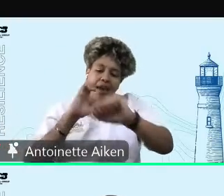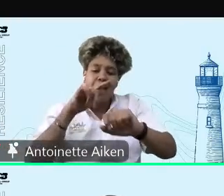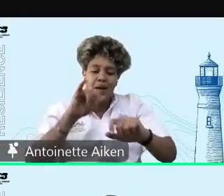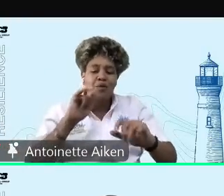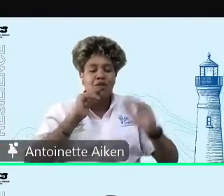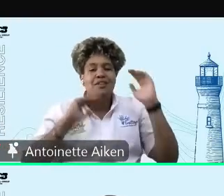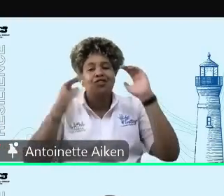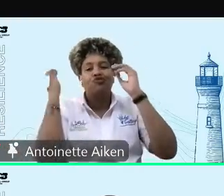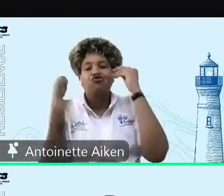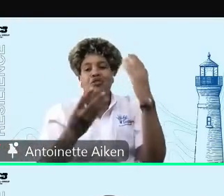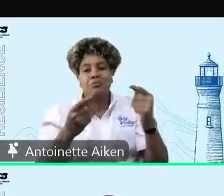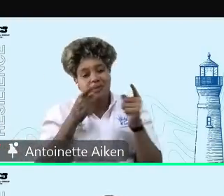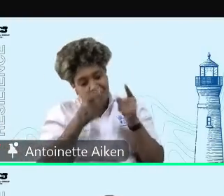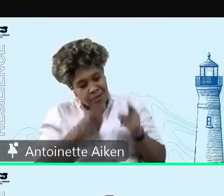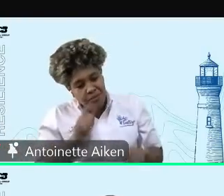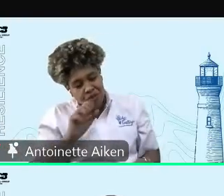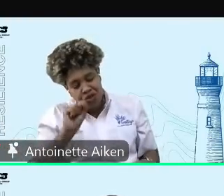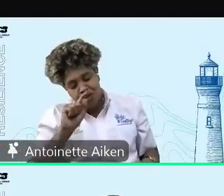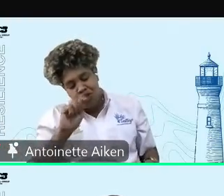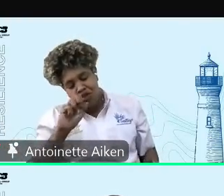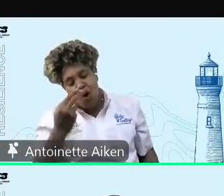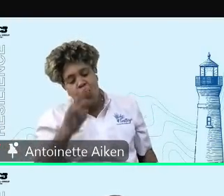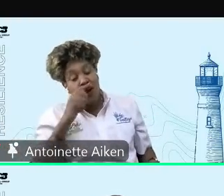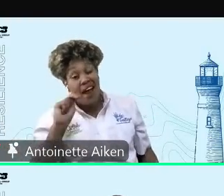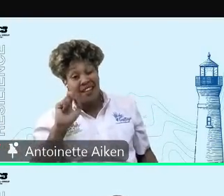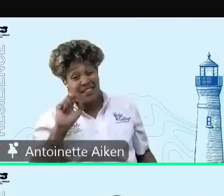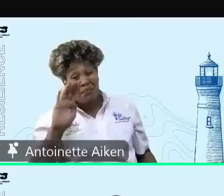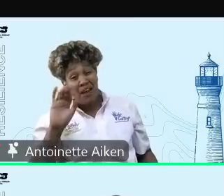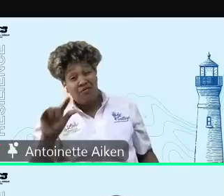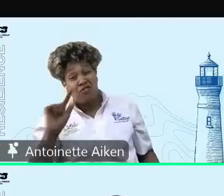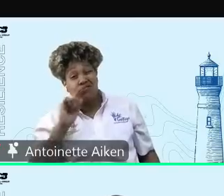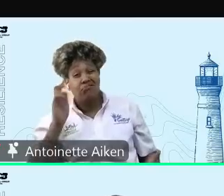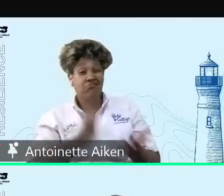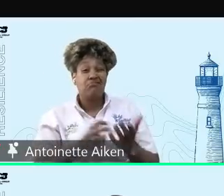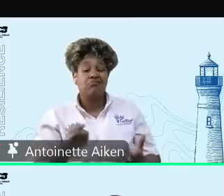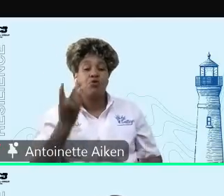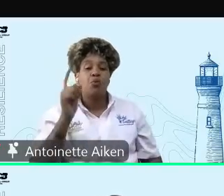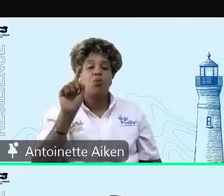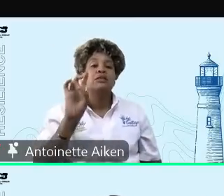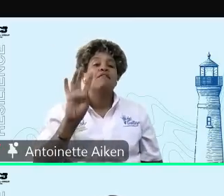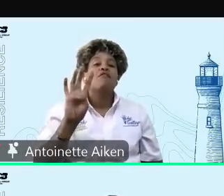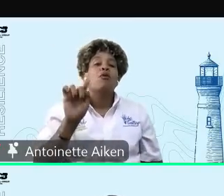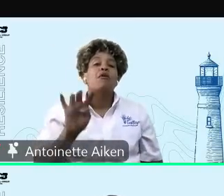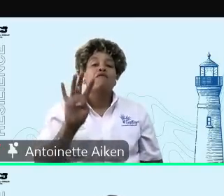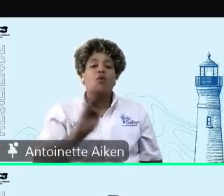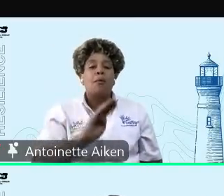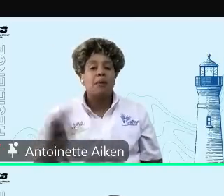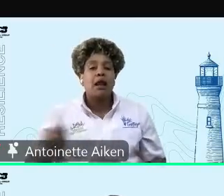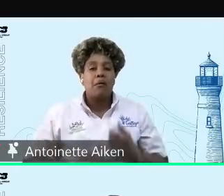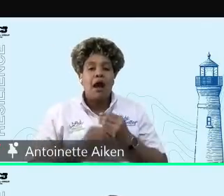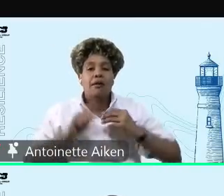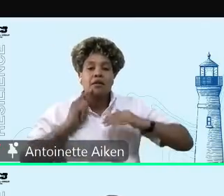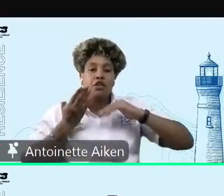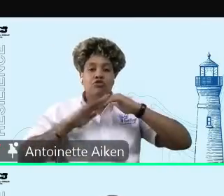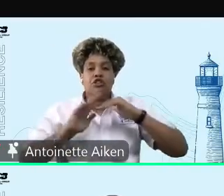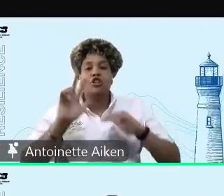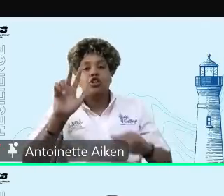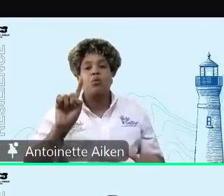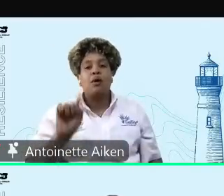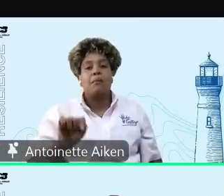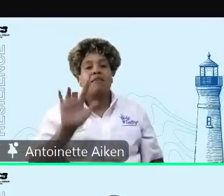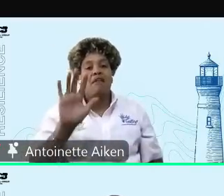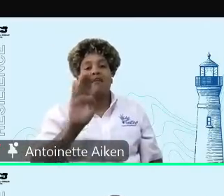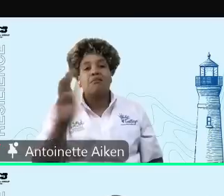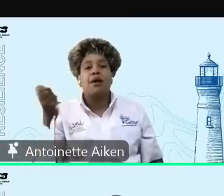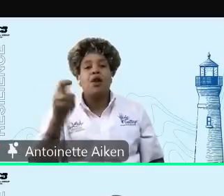to stockholders of NCBFG stood at 174.4 billion, an increase of 31.5